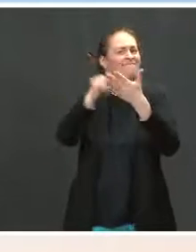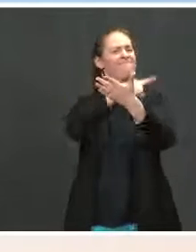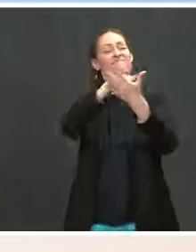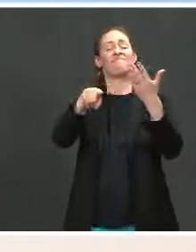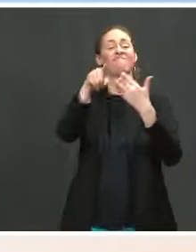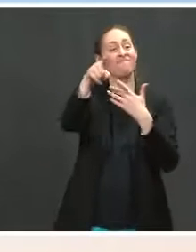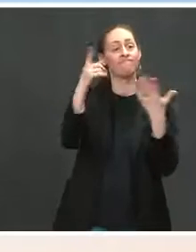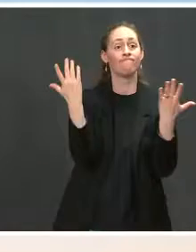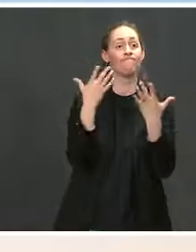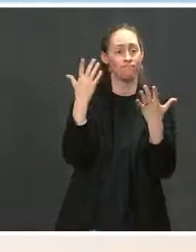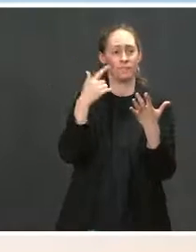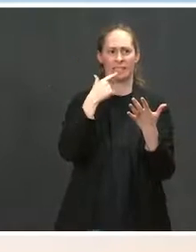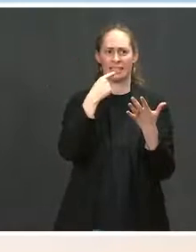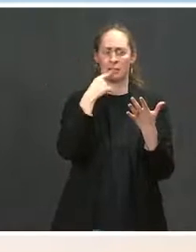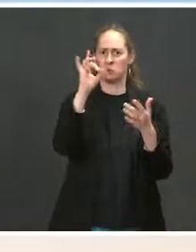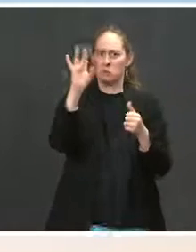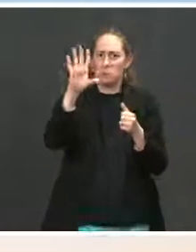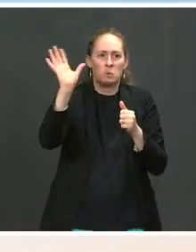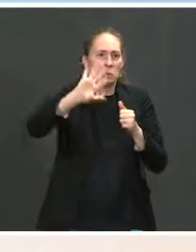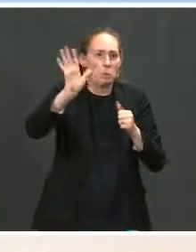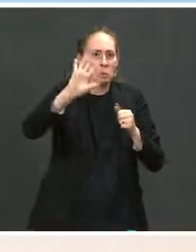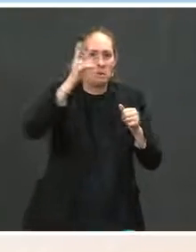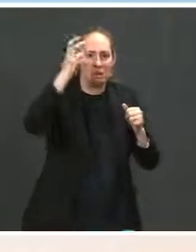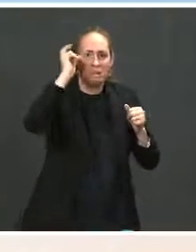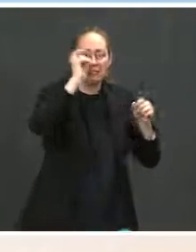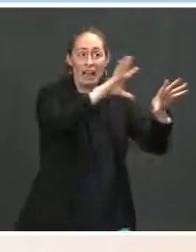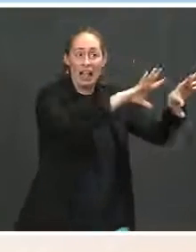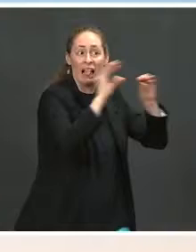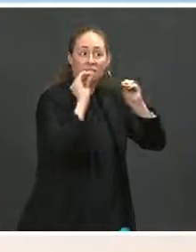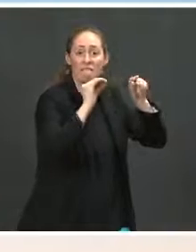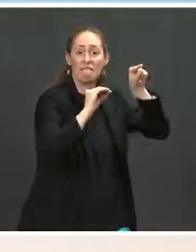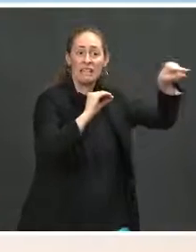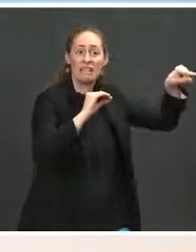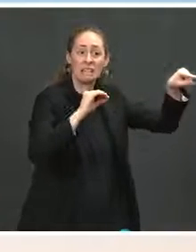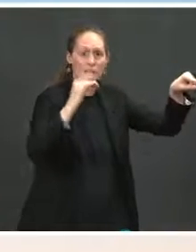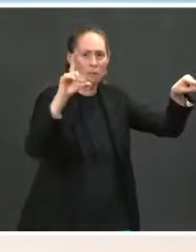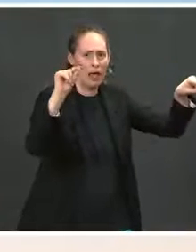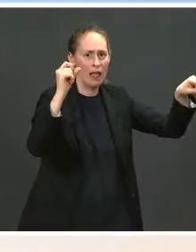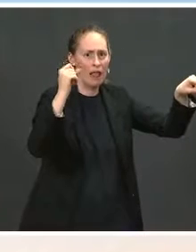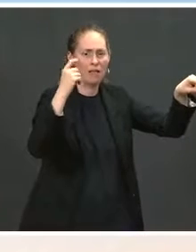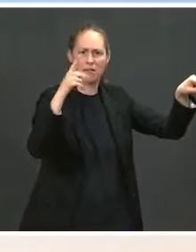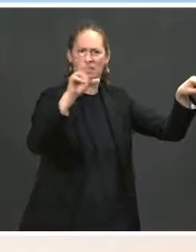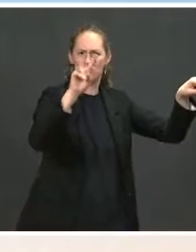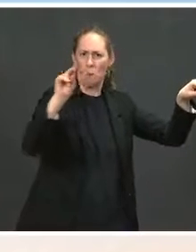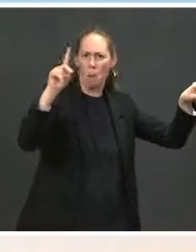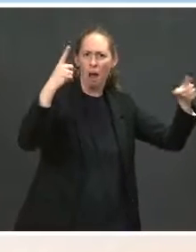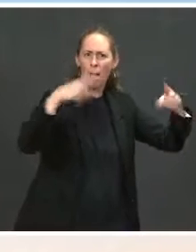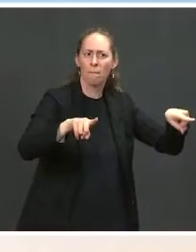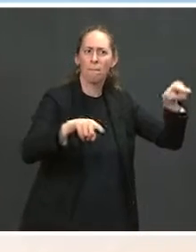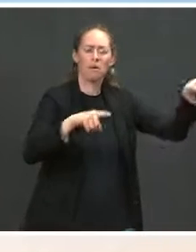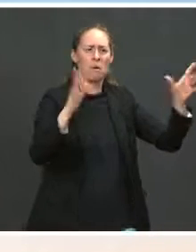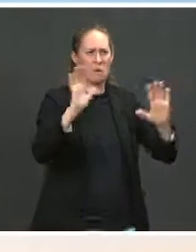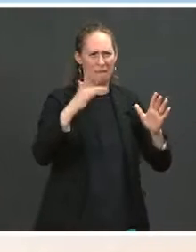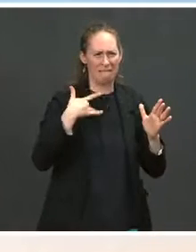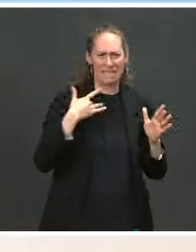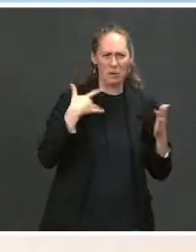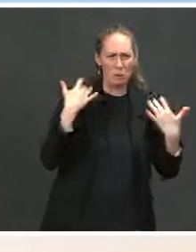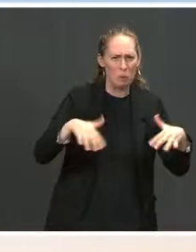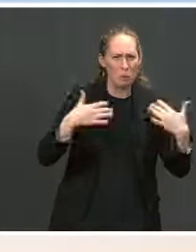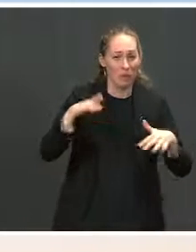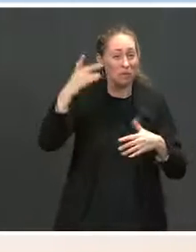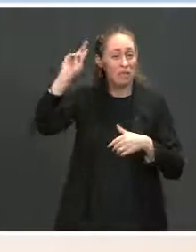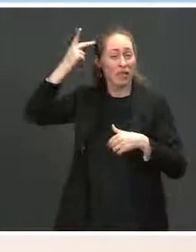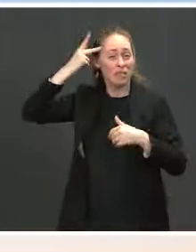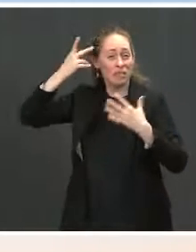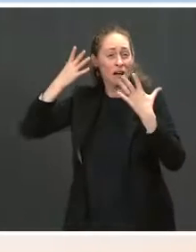in Afghanistan to September 11th. They say it's politically driven. Do you have a response to that? And also, do you have anything to share